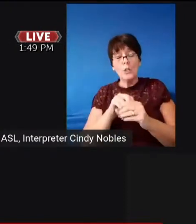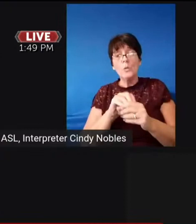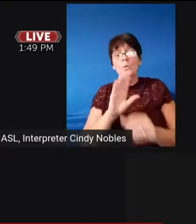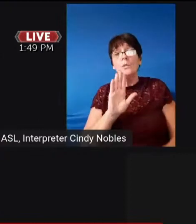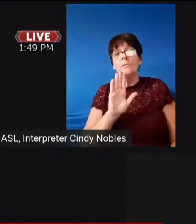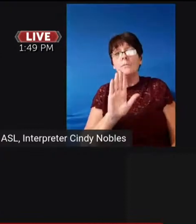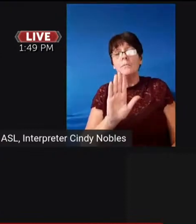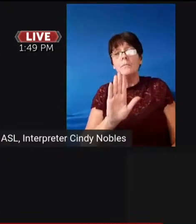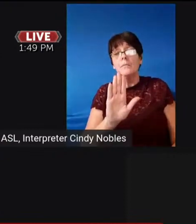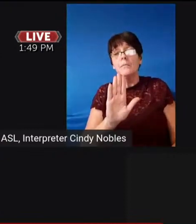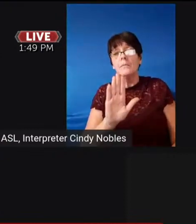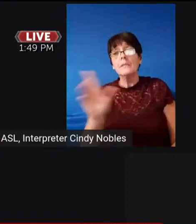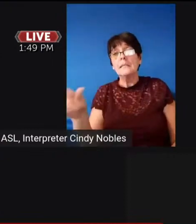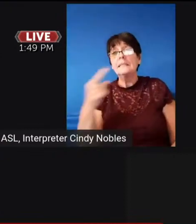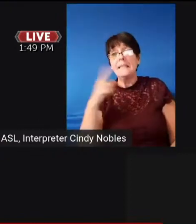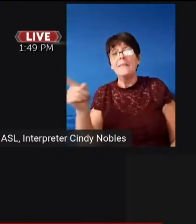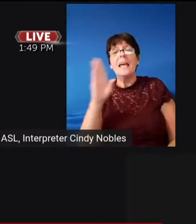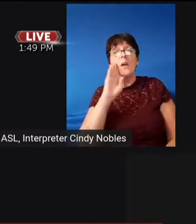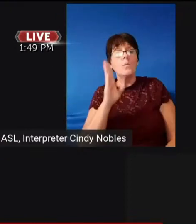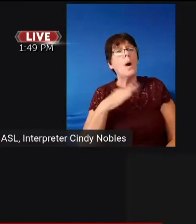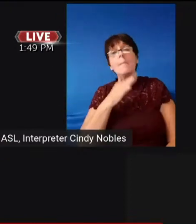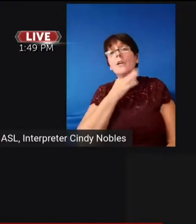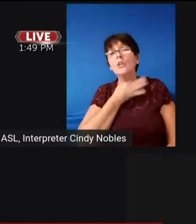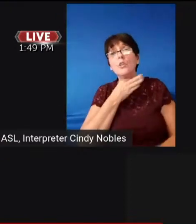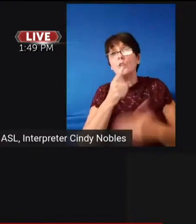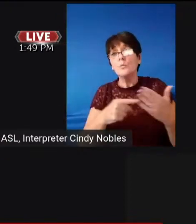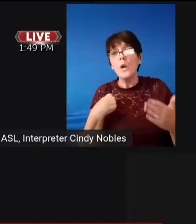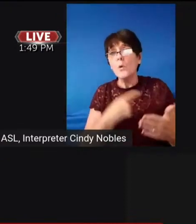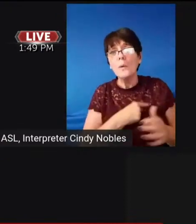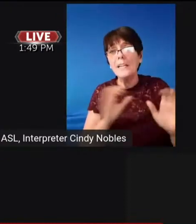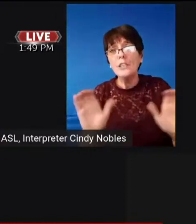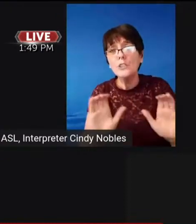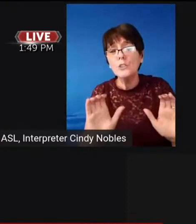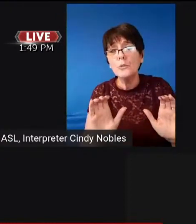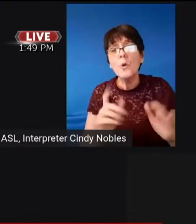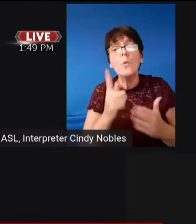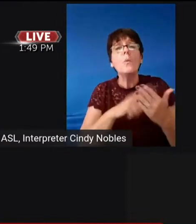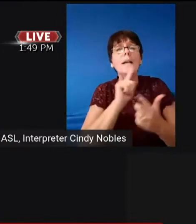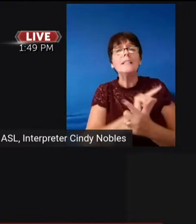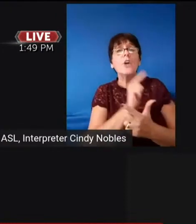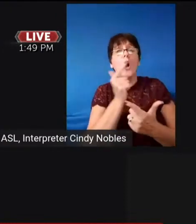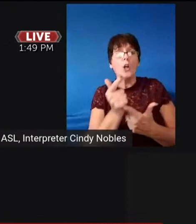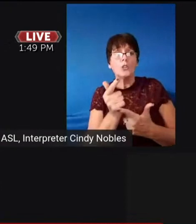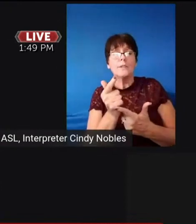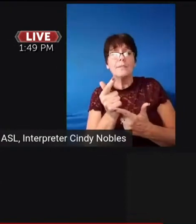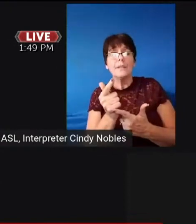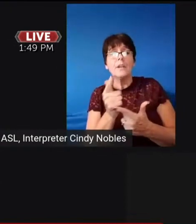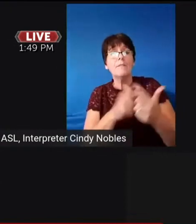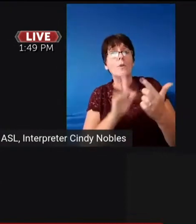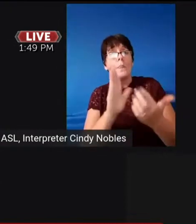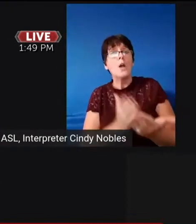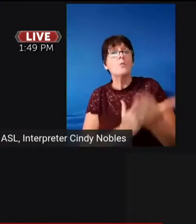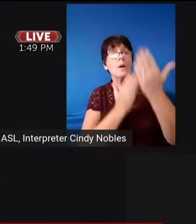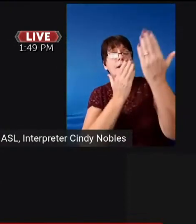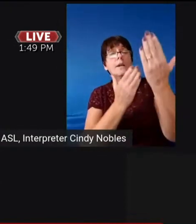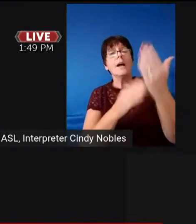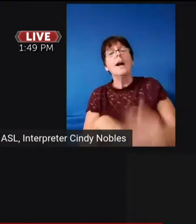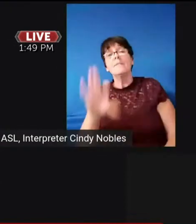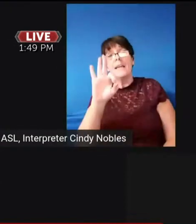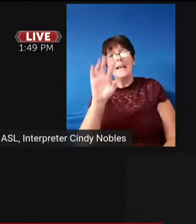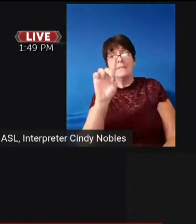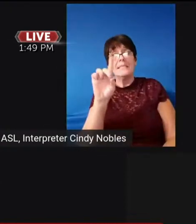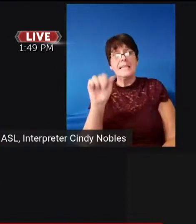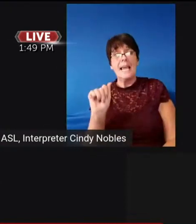have announced that they will. And I'm curious what we're doing, or alternatively, are you satisfied with the recommendations of the FDA's